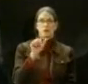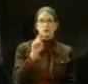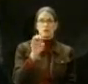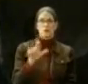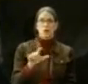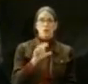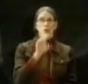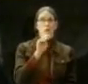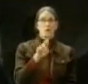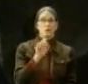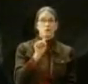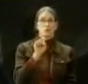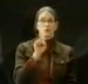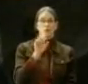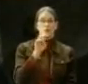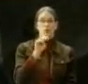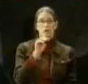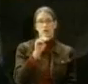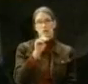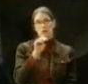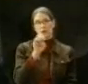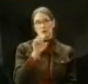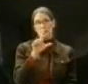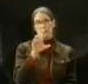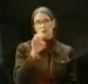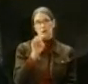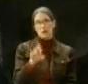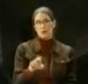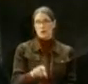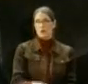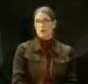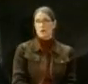Smelser, and Mr. Davis has withdrawn. So we